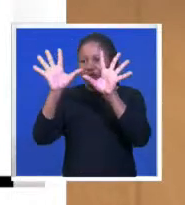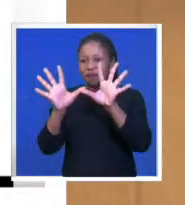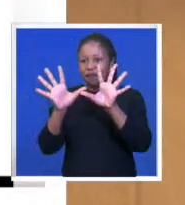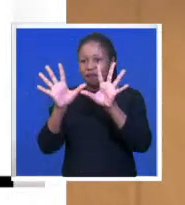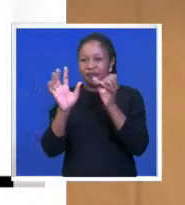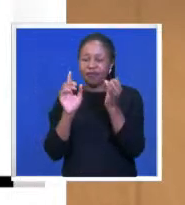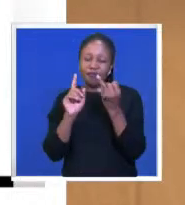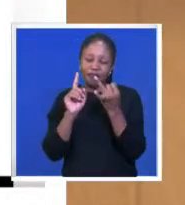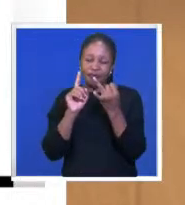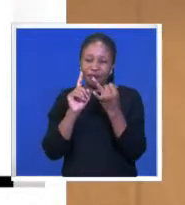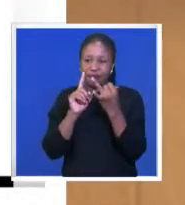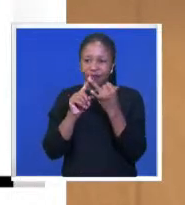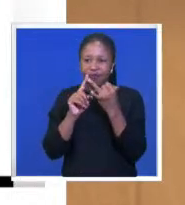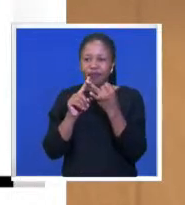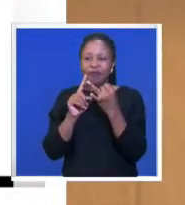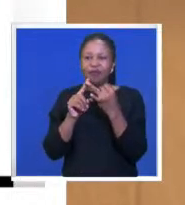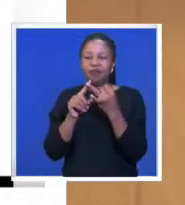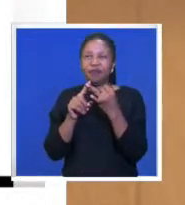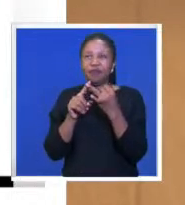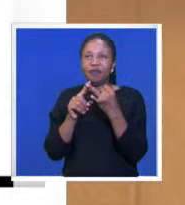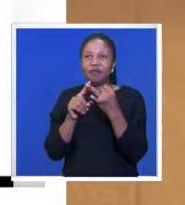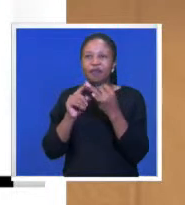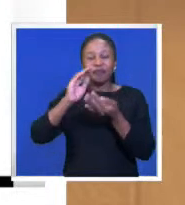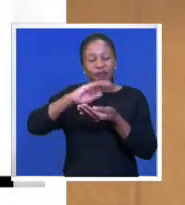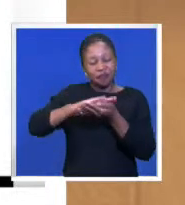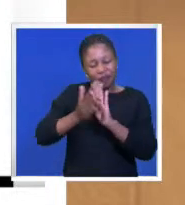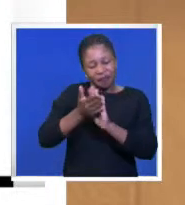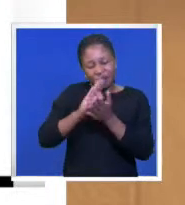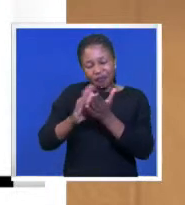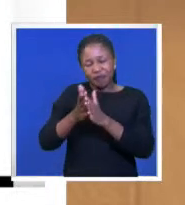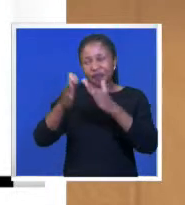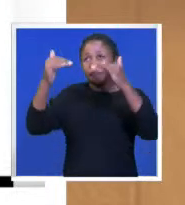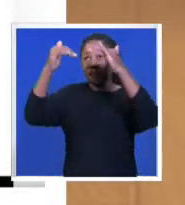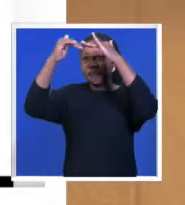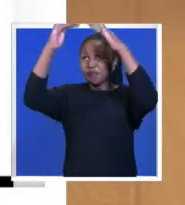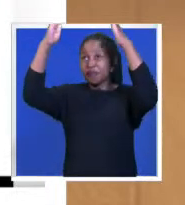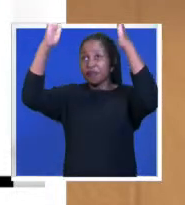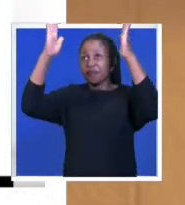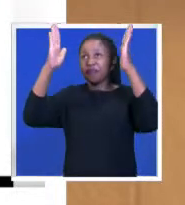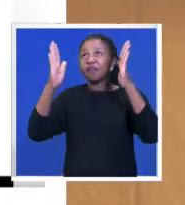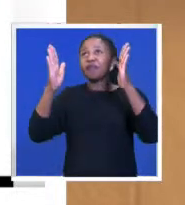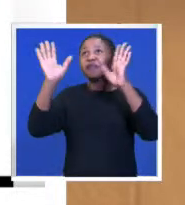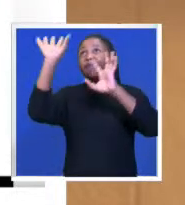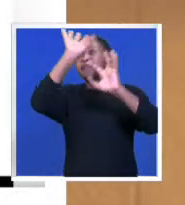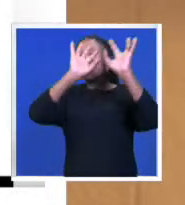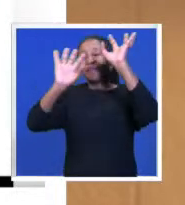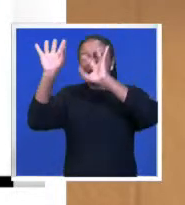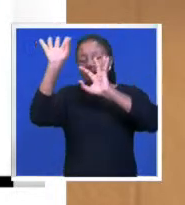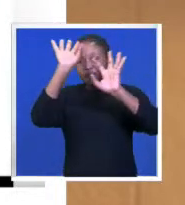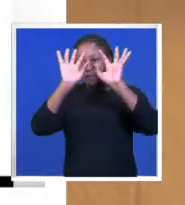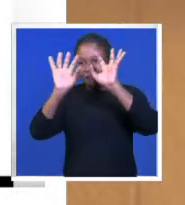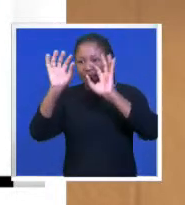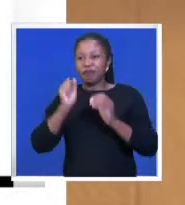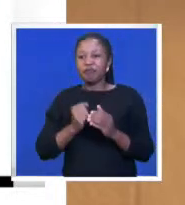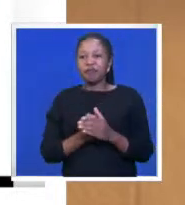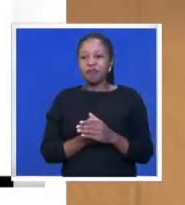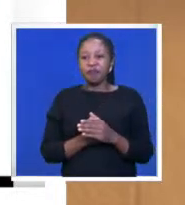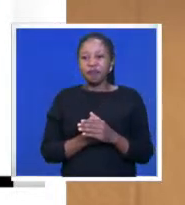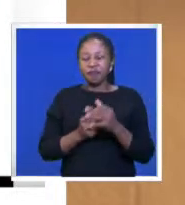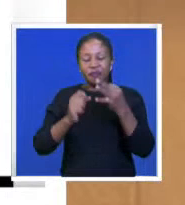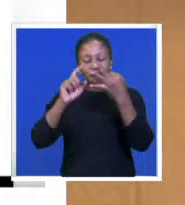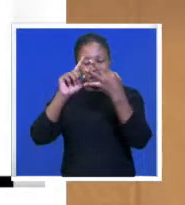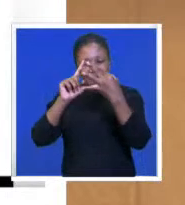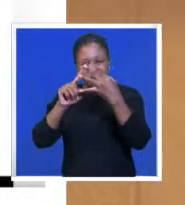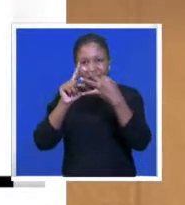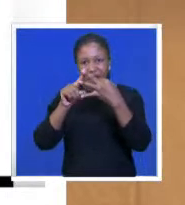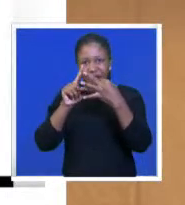created the firmament, which is the sky and the heavens. And on the third day, God created